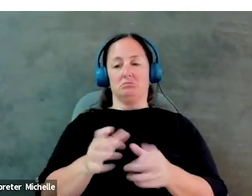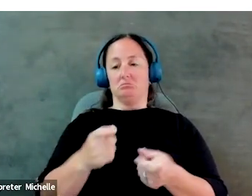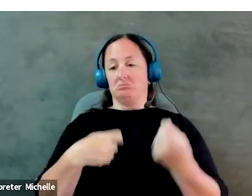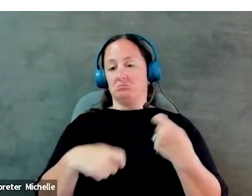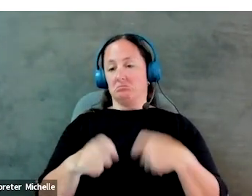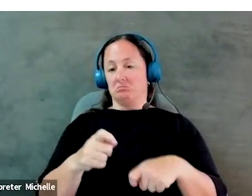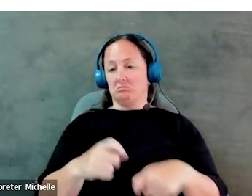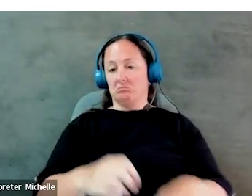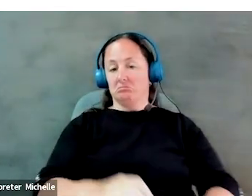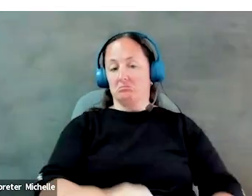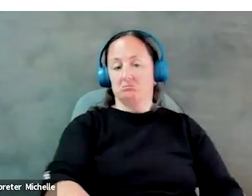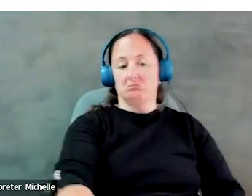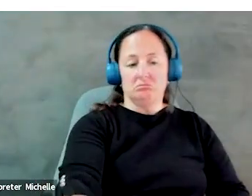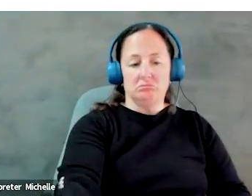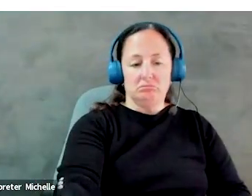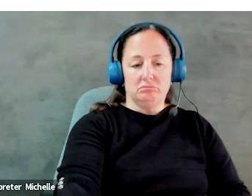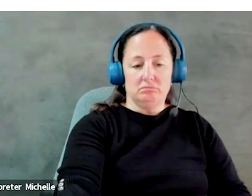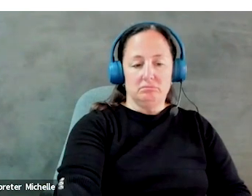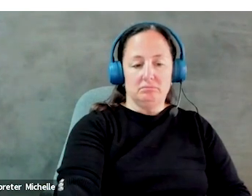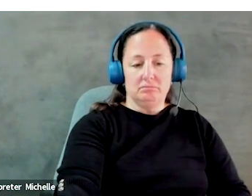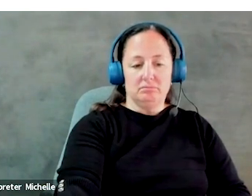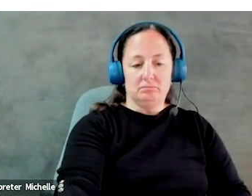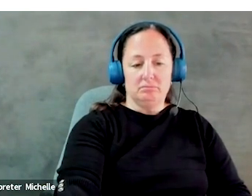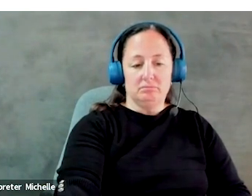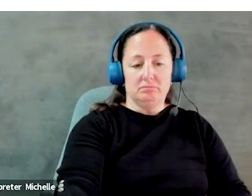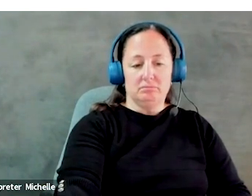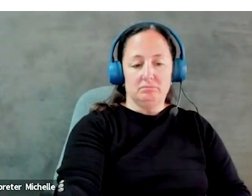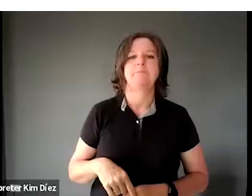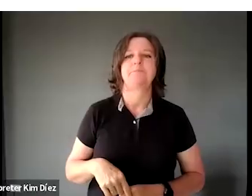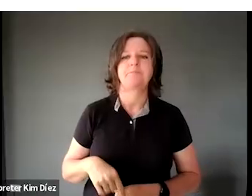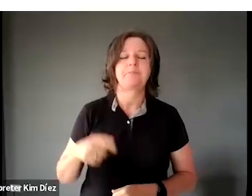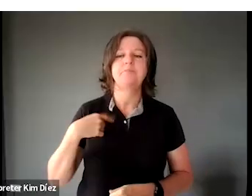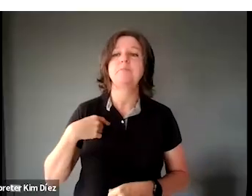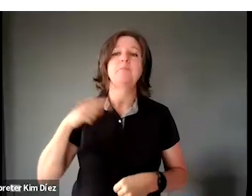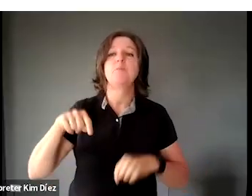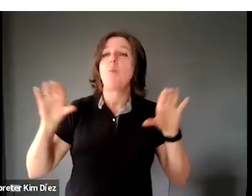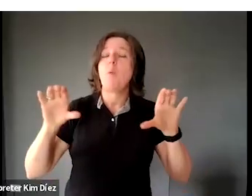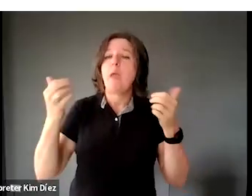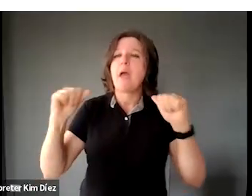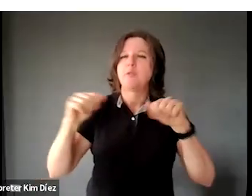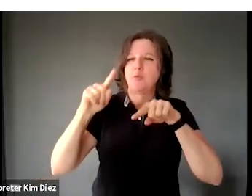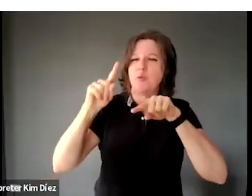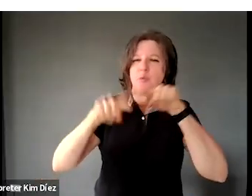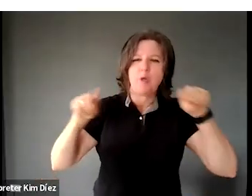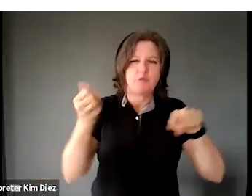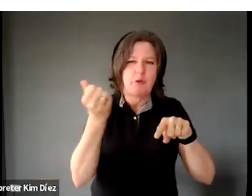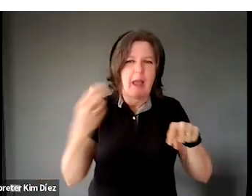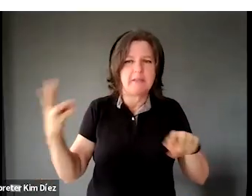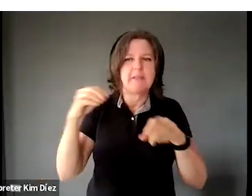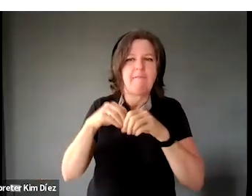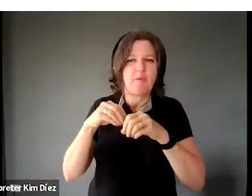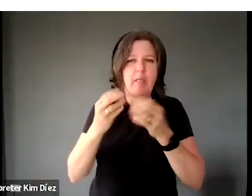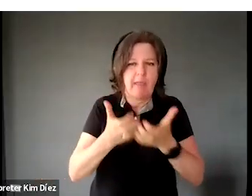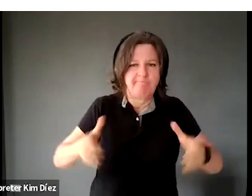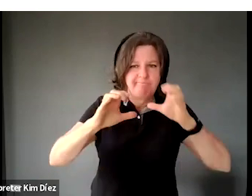So we still have to validate this facts because we tried it in planters, in pots.